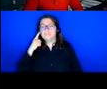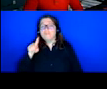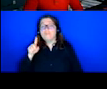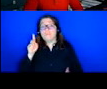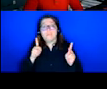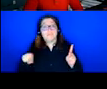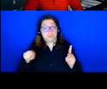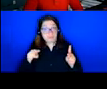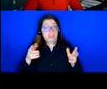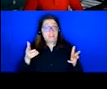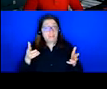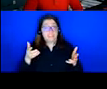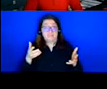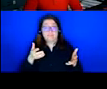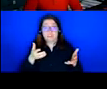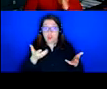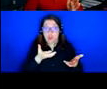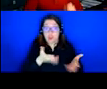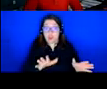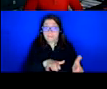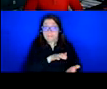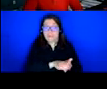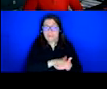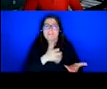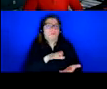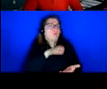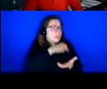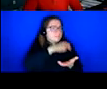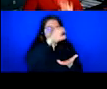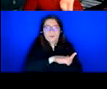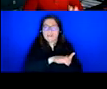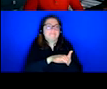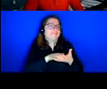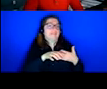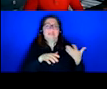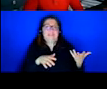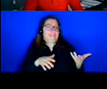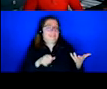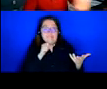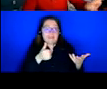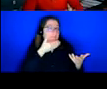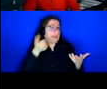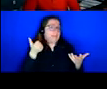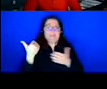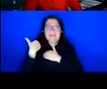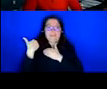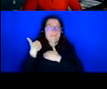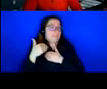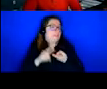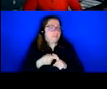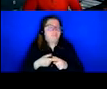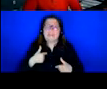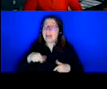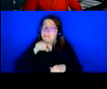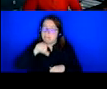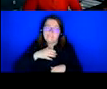your spouse isn't the best accountability buddy. I don't know. I love my husband, but he's not the best. Oh, I